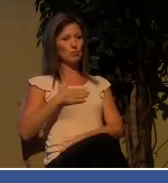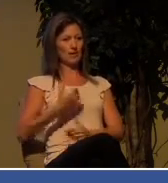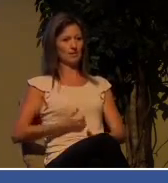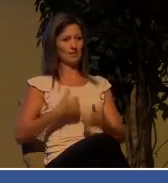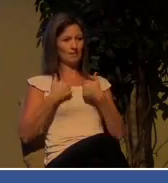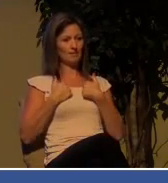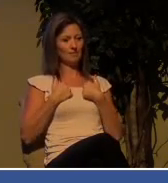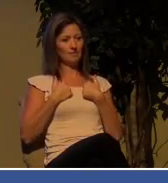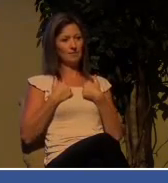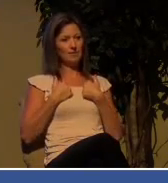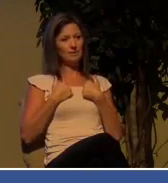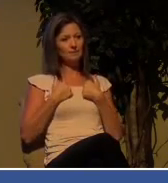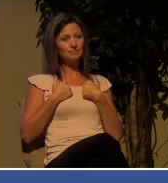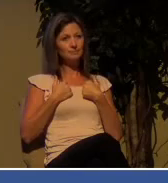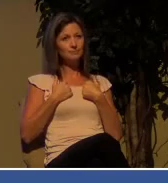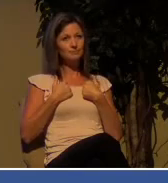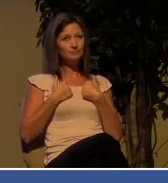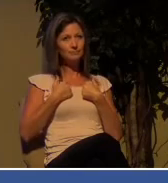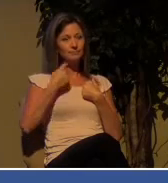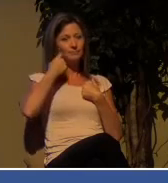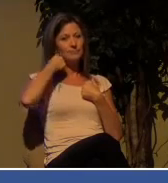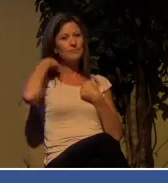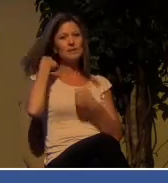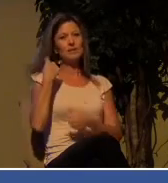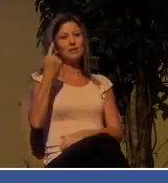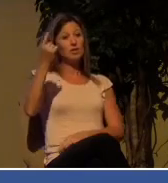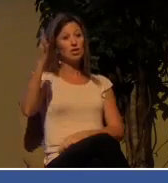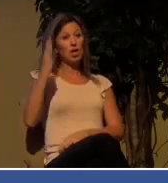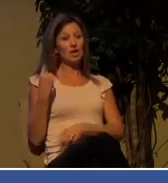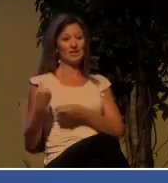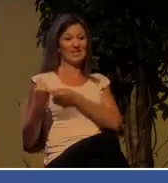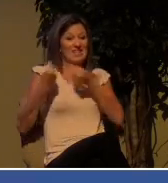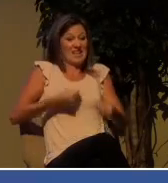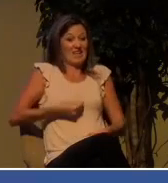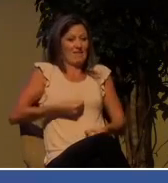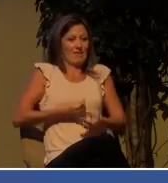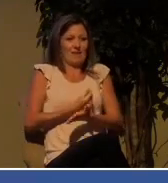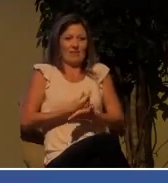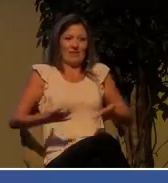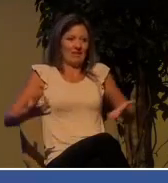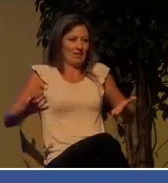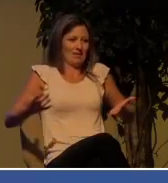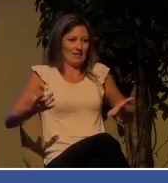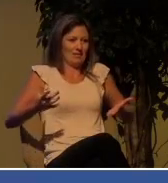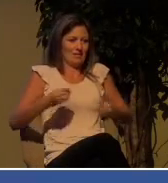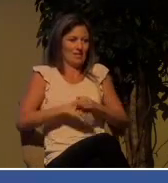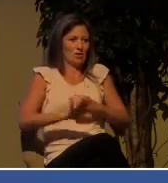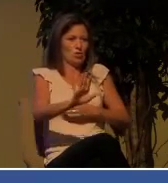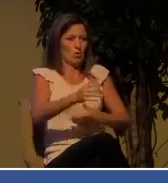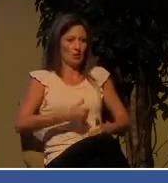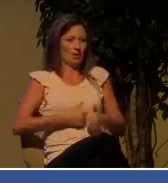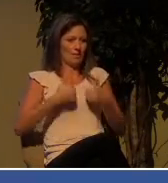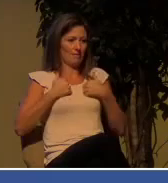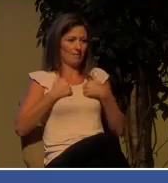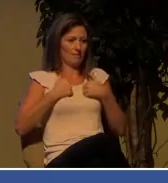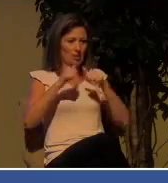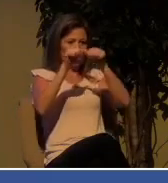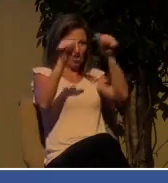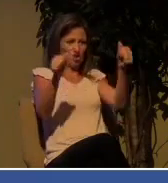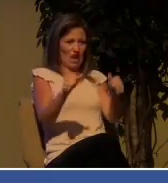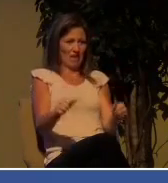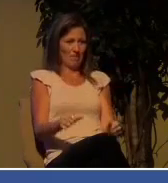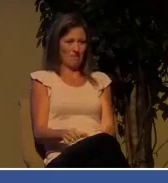And so what happens? God takes all these things that he puts into your life and he shapes you to be exactly the right person to be